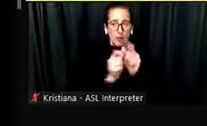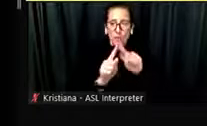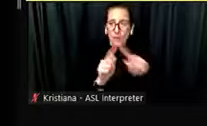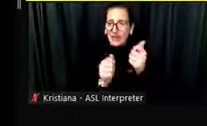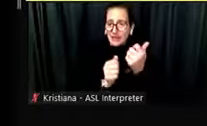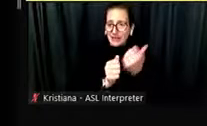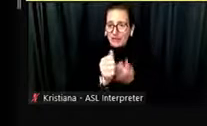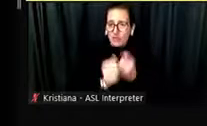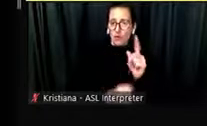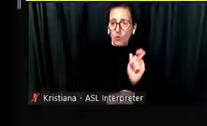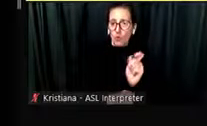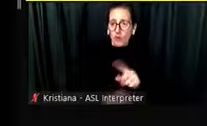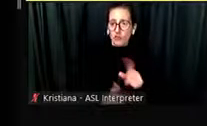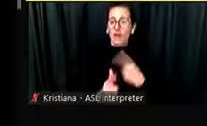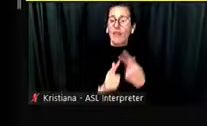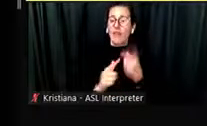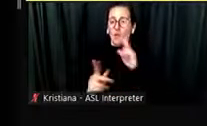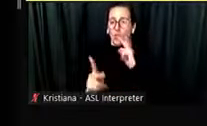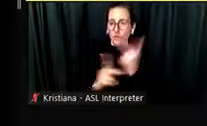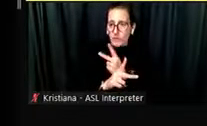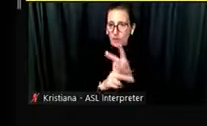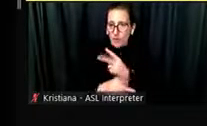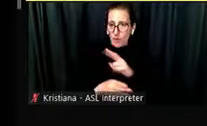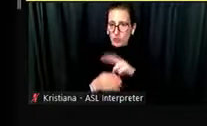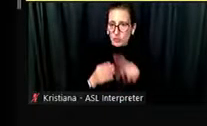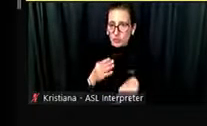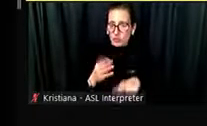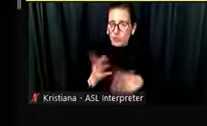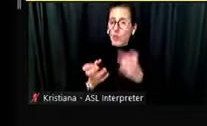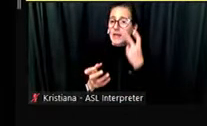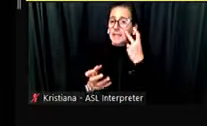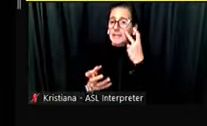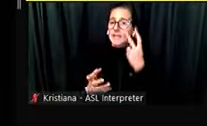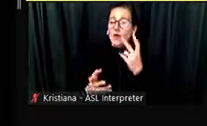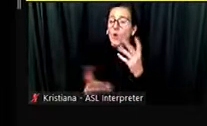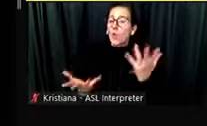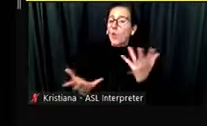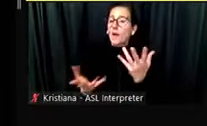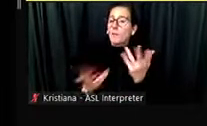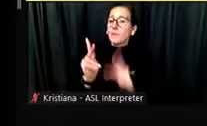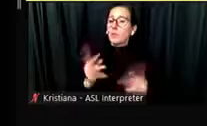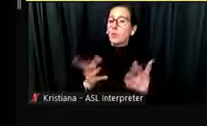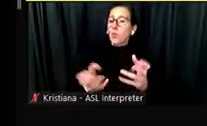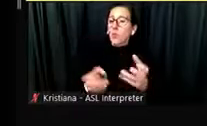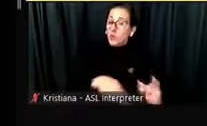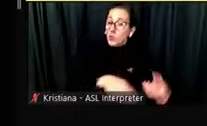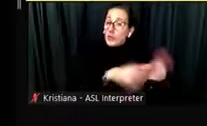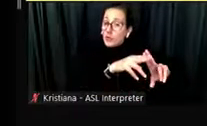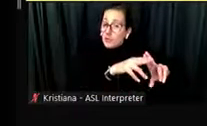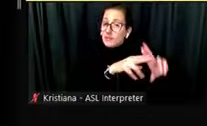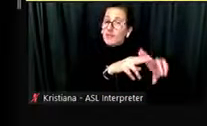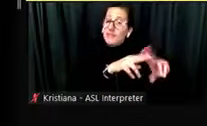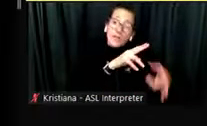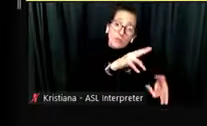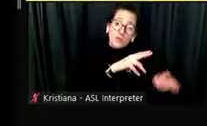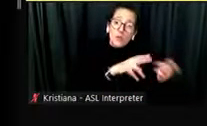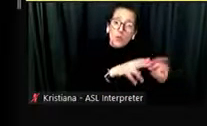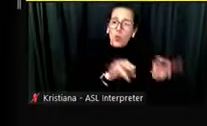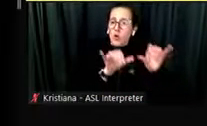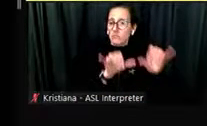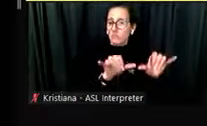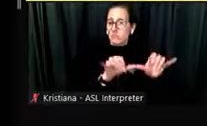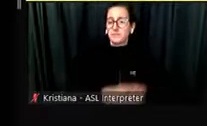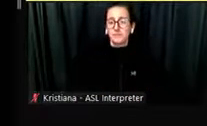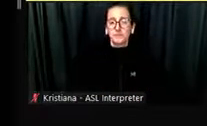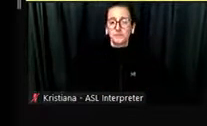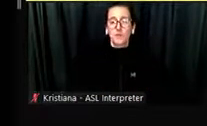people collectively think they want to increase, they suggest the commissioners decrease, or they leave the same. An